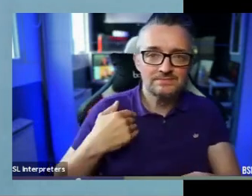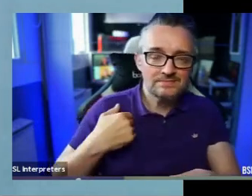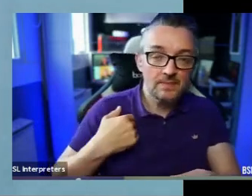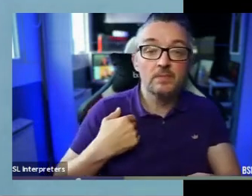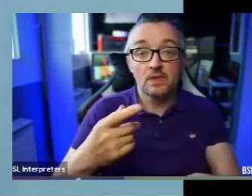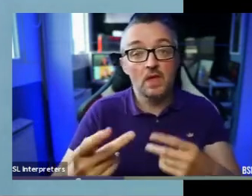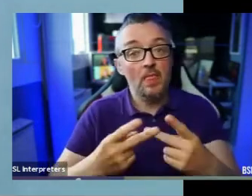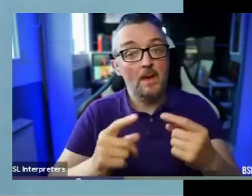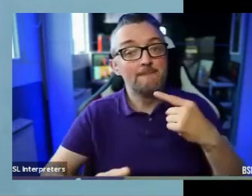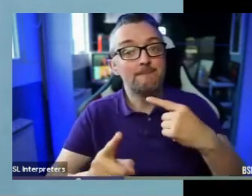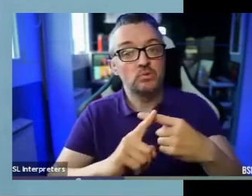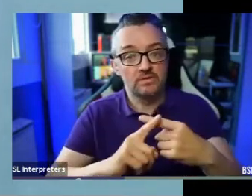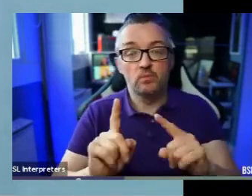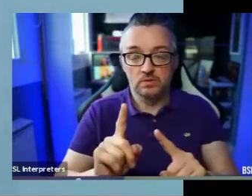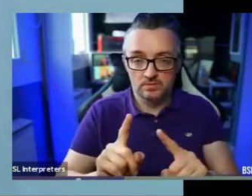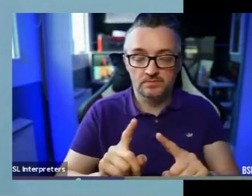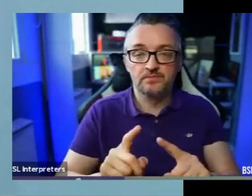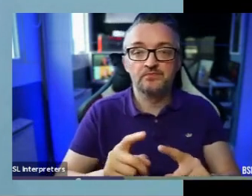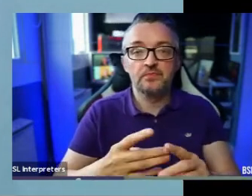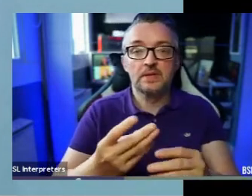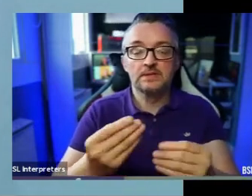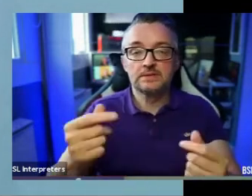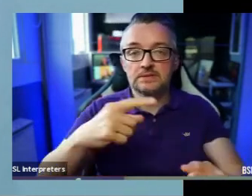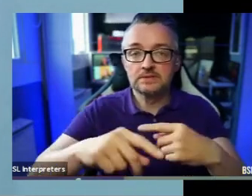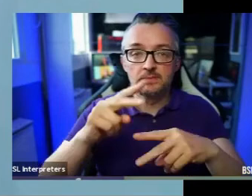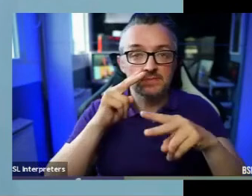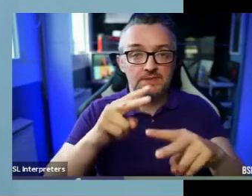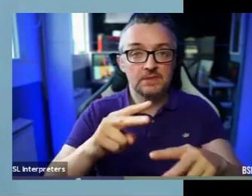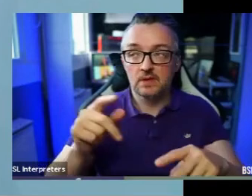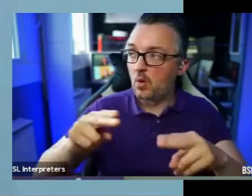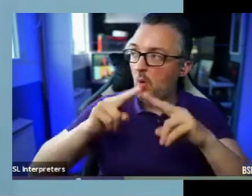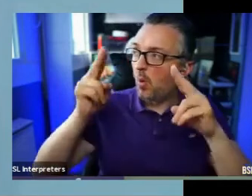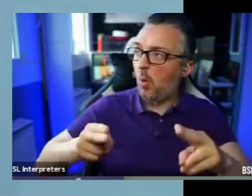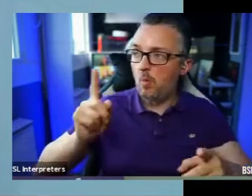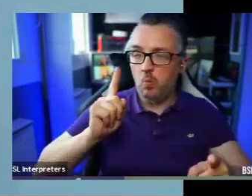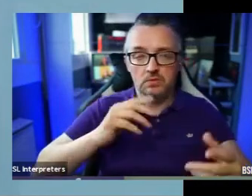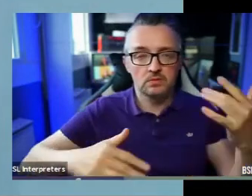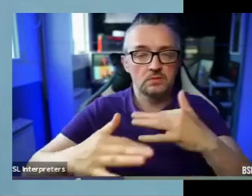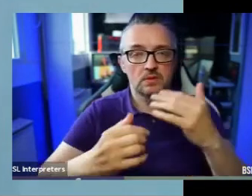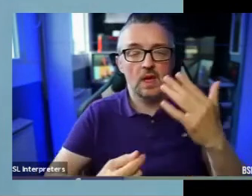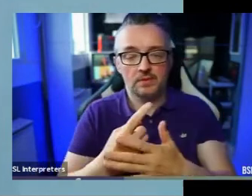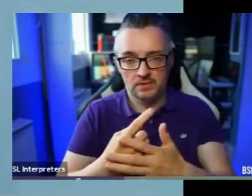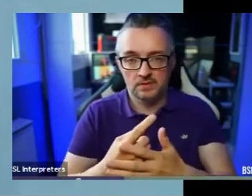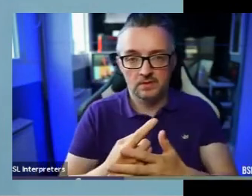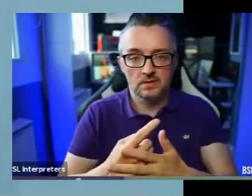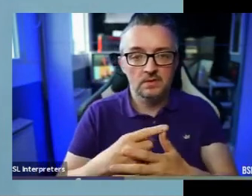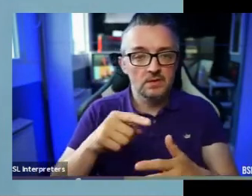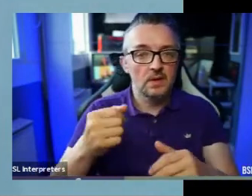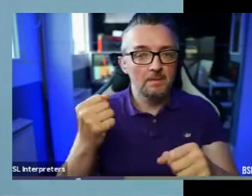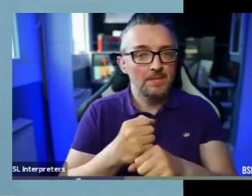things. The other positive thing is that people are seeing what's happening in their homes. And